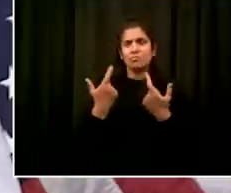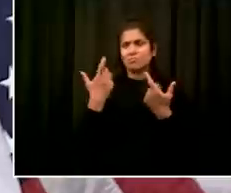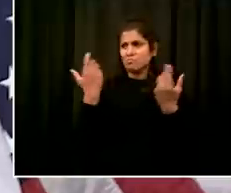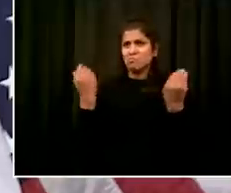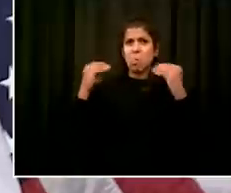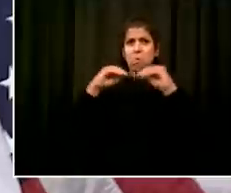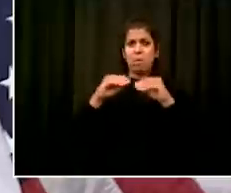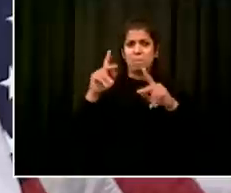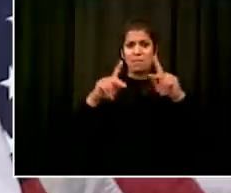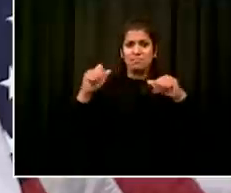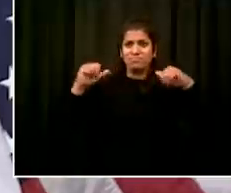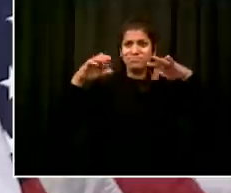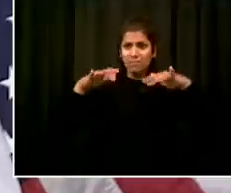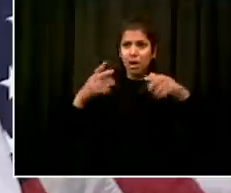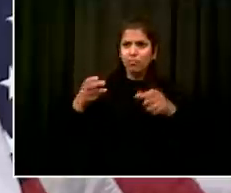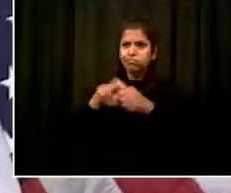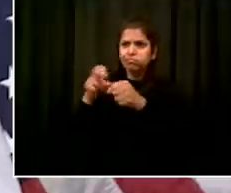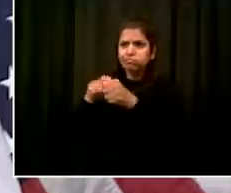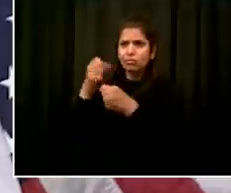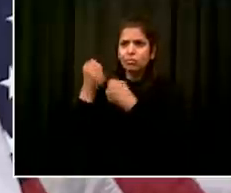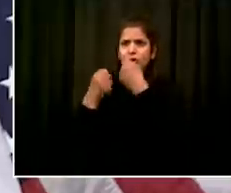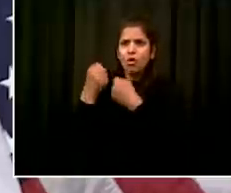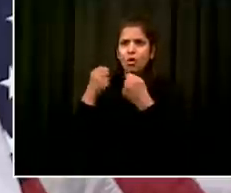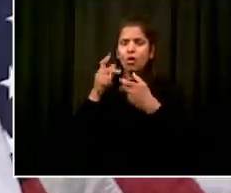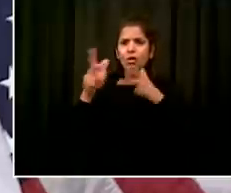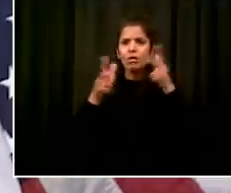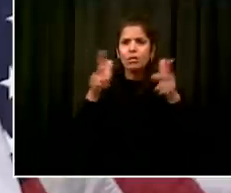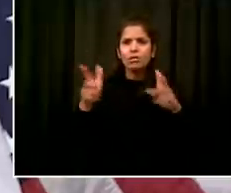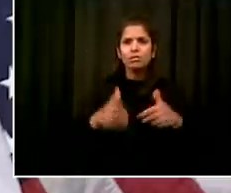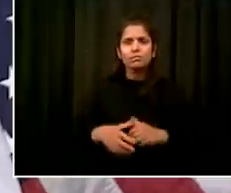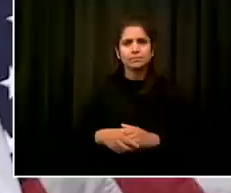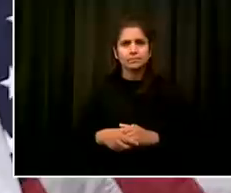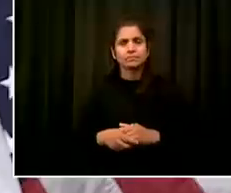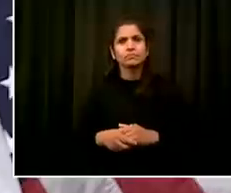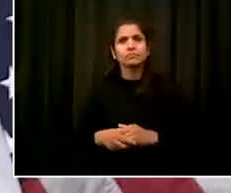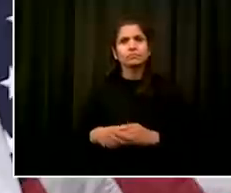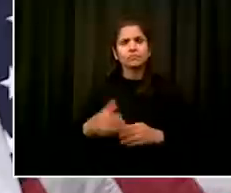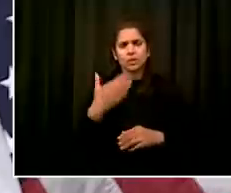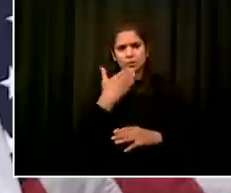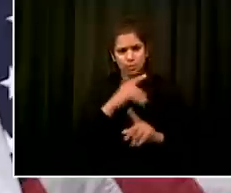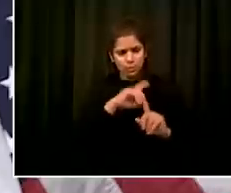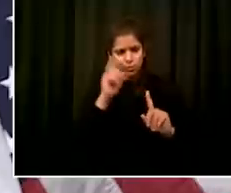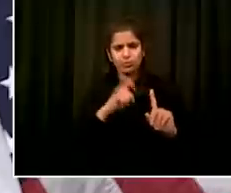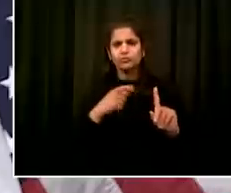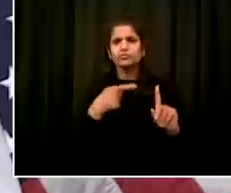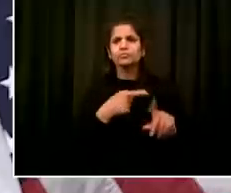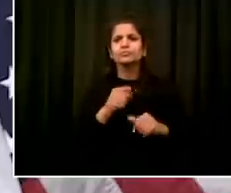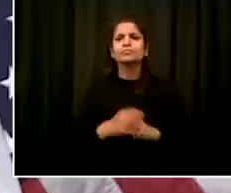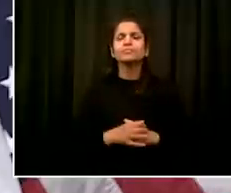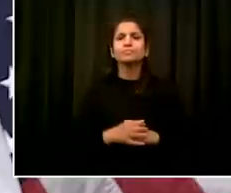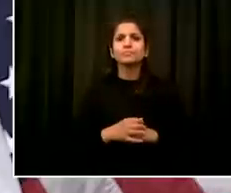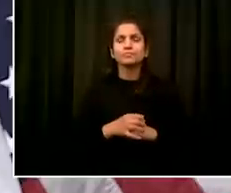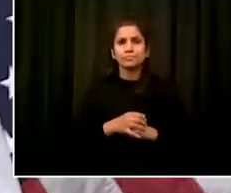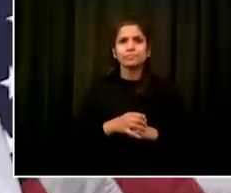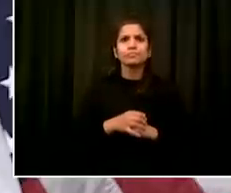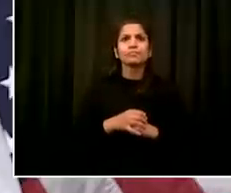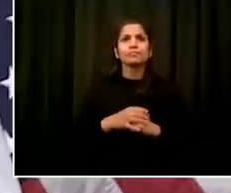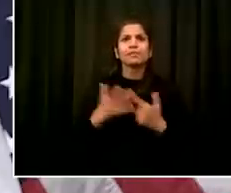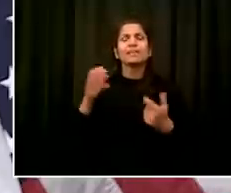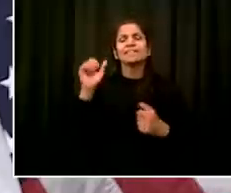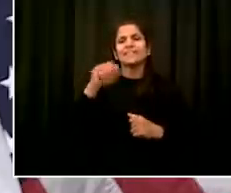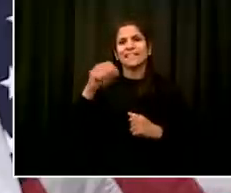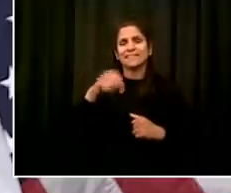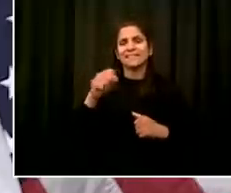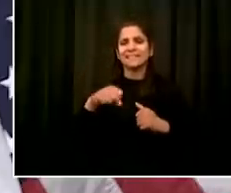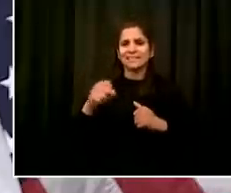Very good questions, Juliet, and I appreciate it. So, more cars. Yes, I do believe there will be more cars for a